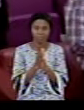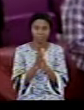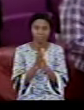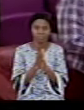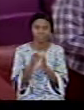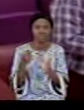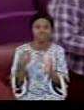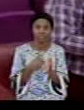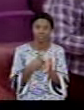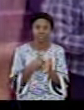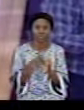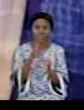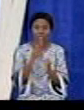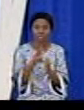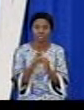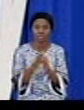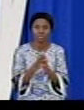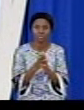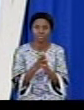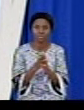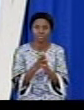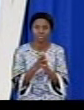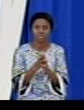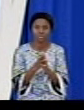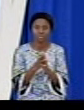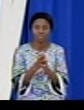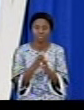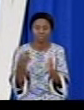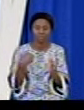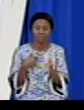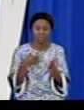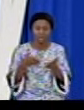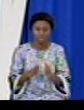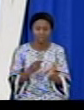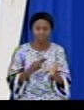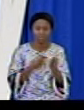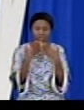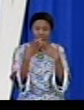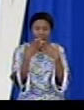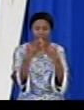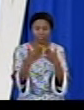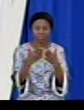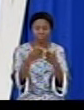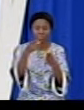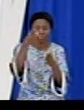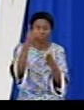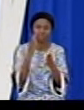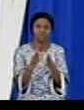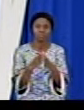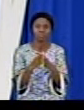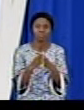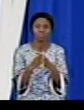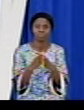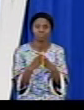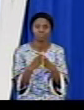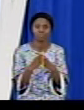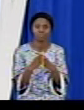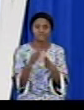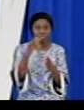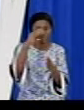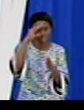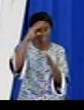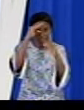He has fed us this evening. Let's thank God. This for our perfection. This for the perfection of the